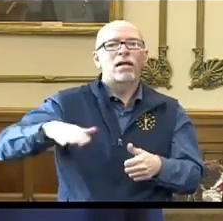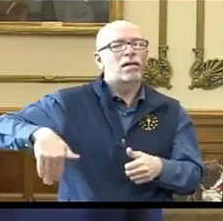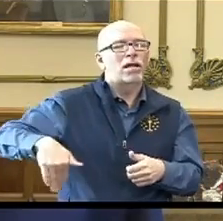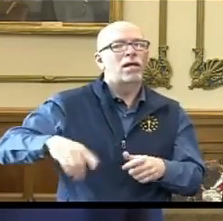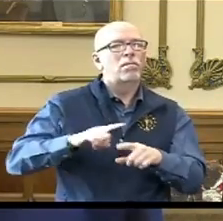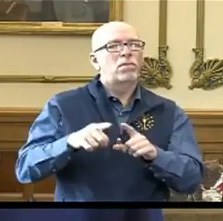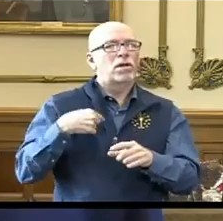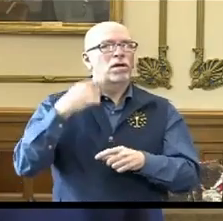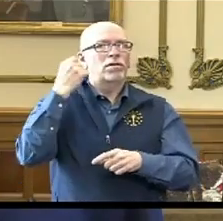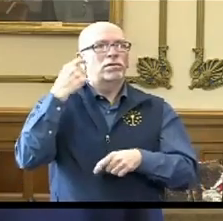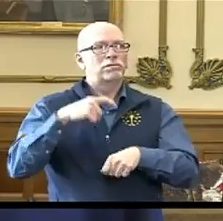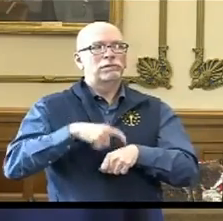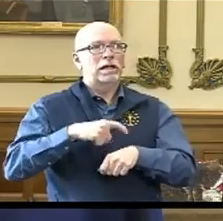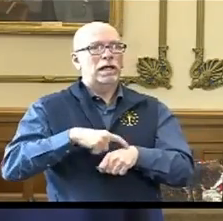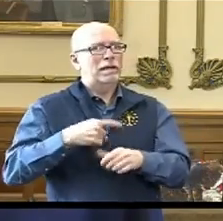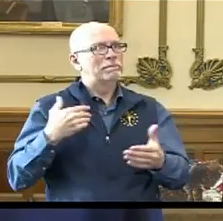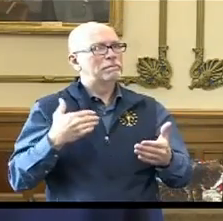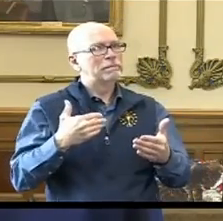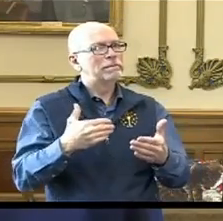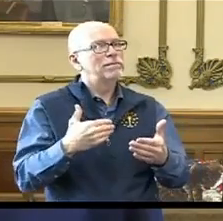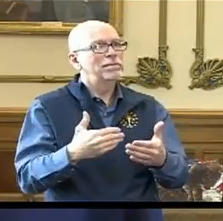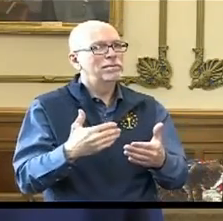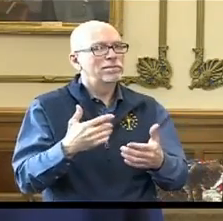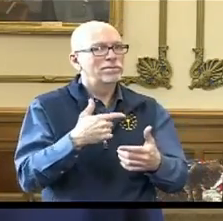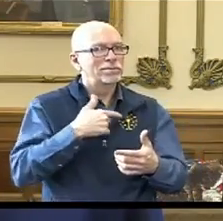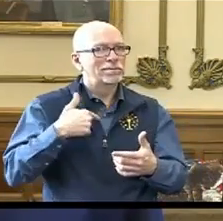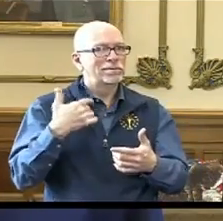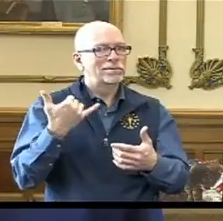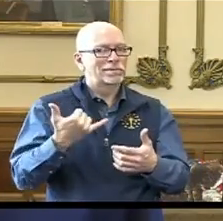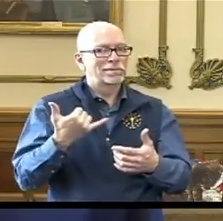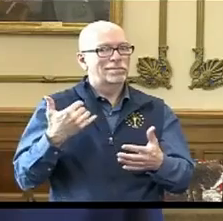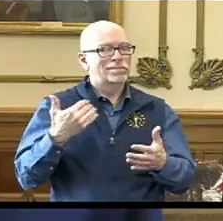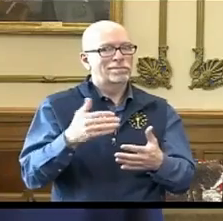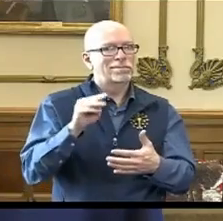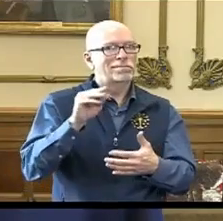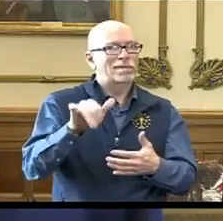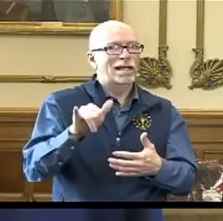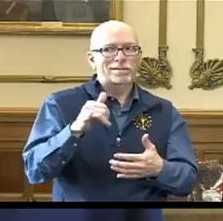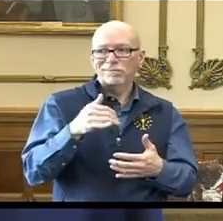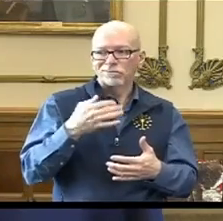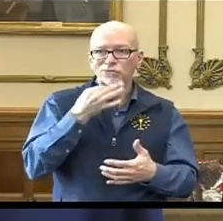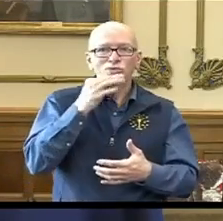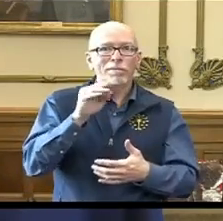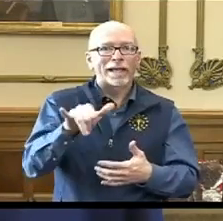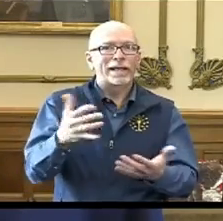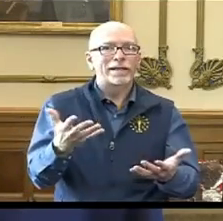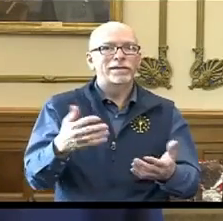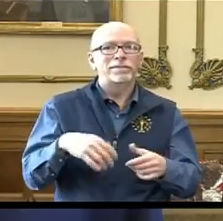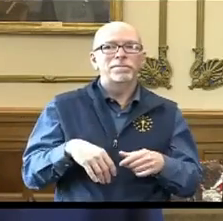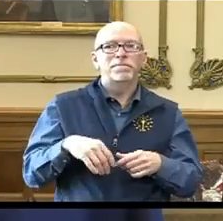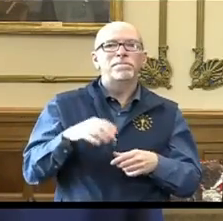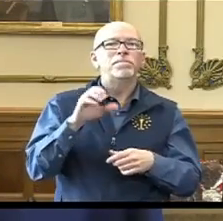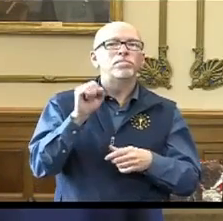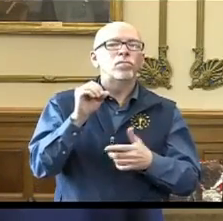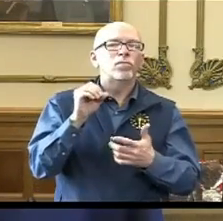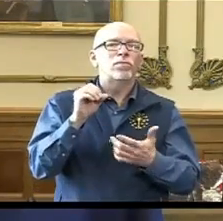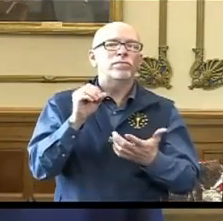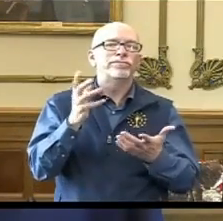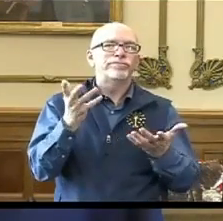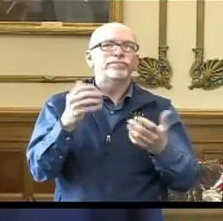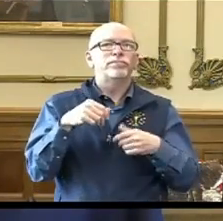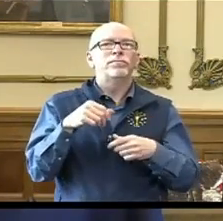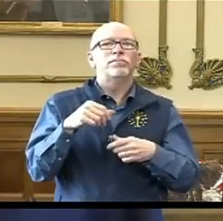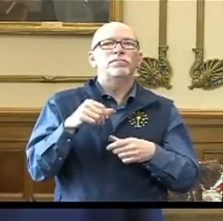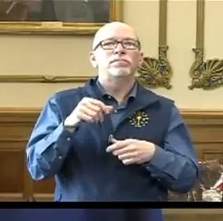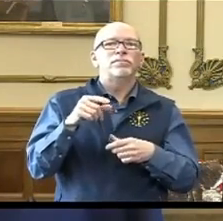I understand the timeline that we're dealing with as we get into, May's right around the corner. And so that's more of